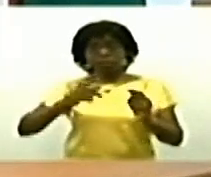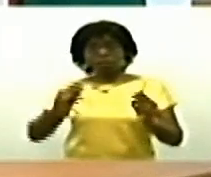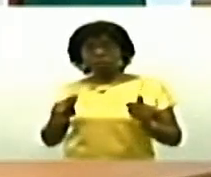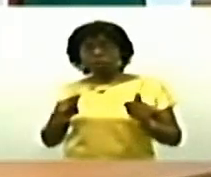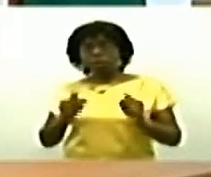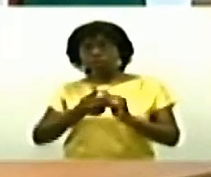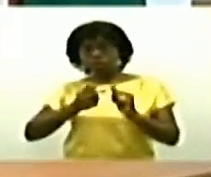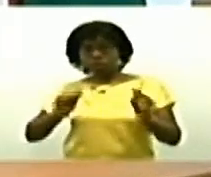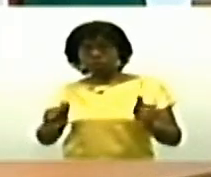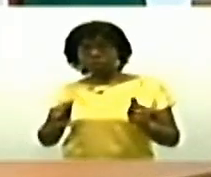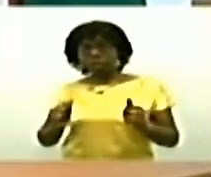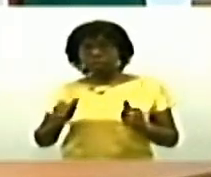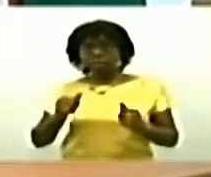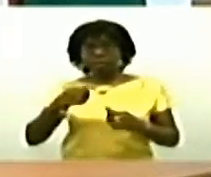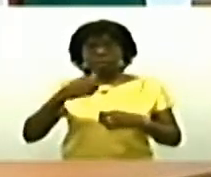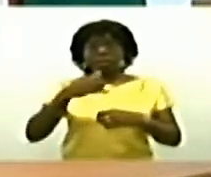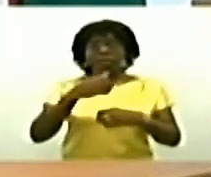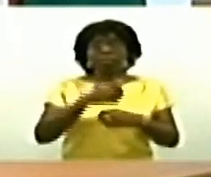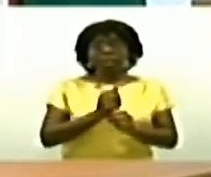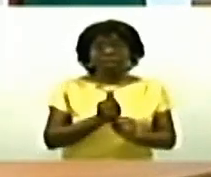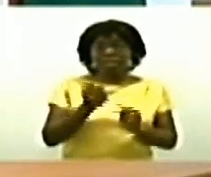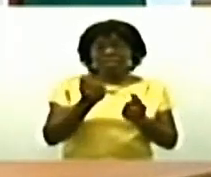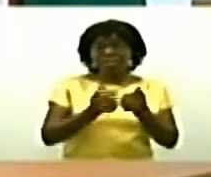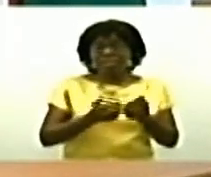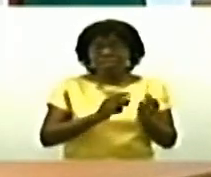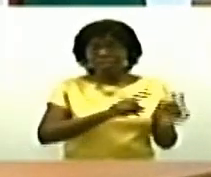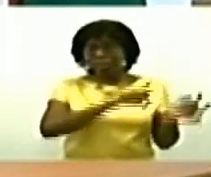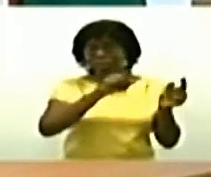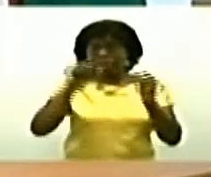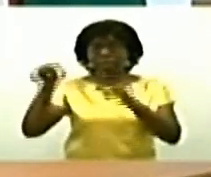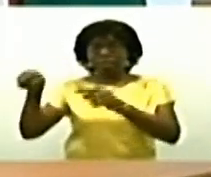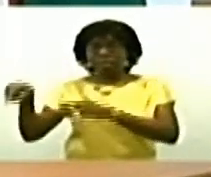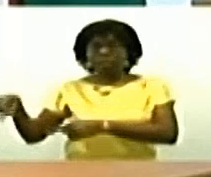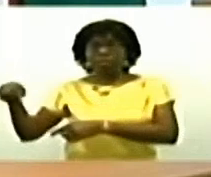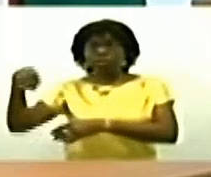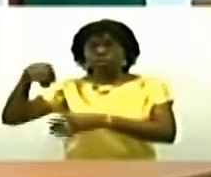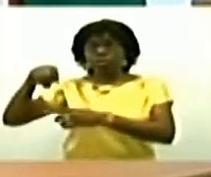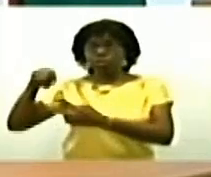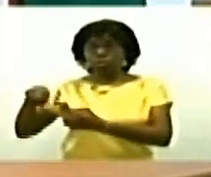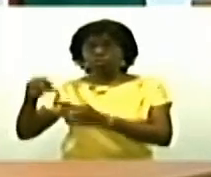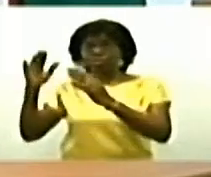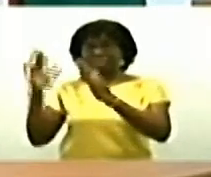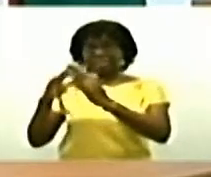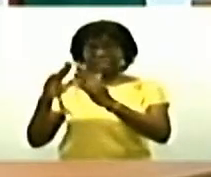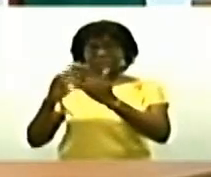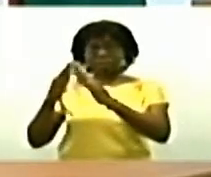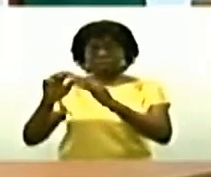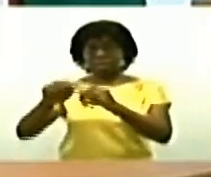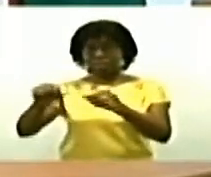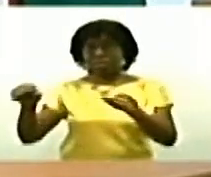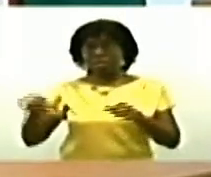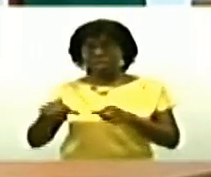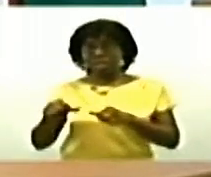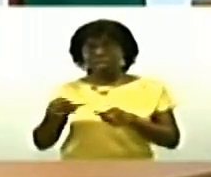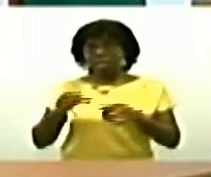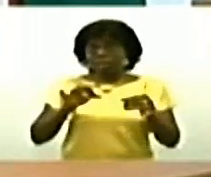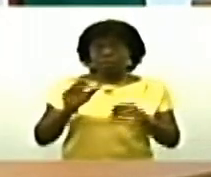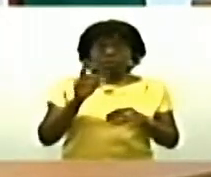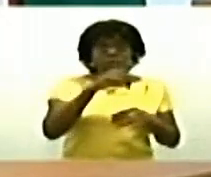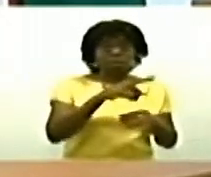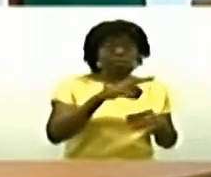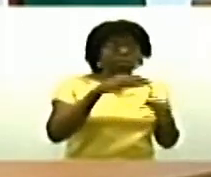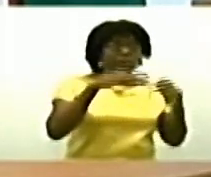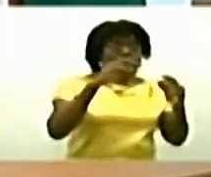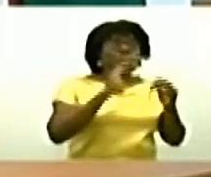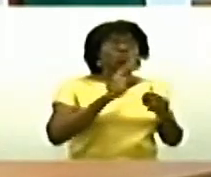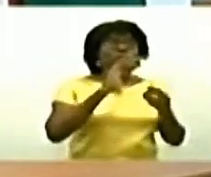urbanizing our tropical ambience. And that is already beginning to happen. So, for example, if you go up to the Annandale Falls